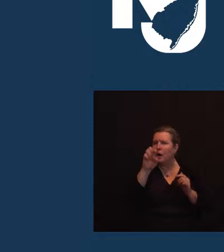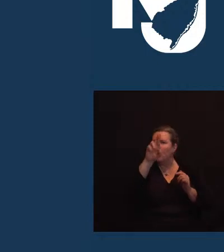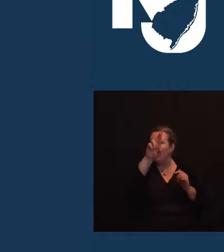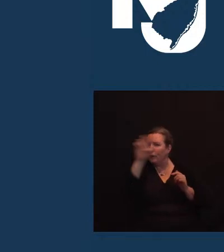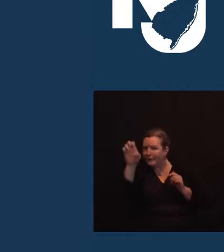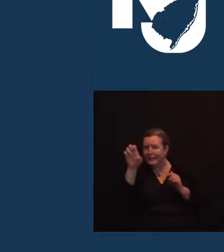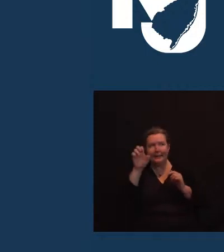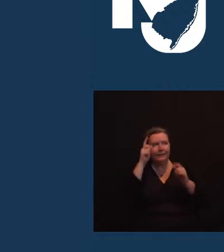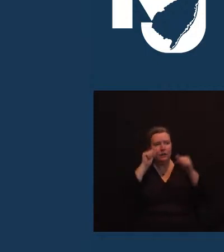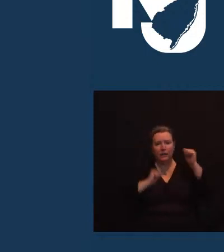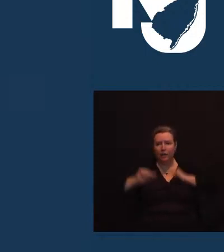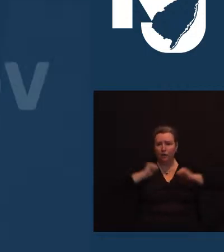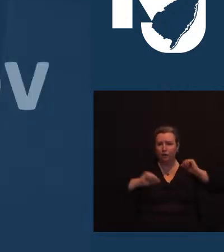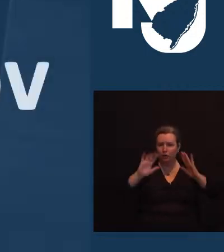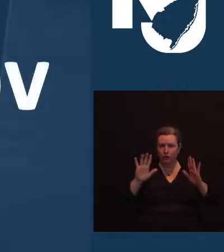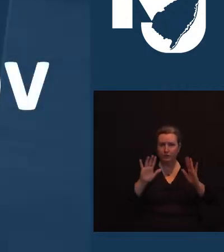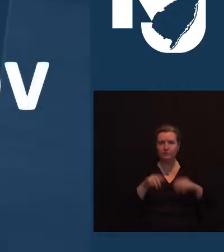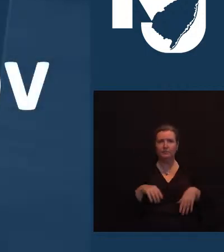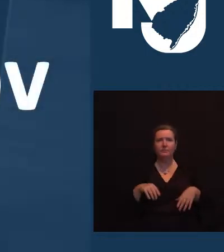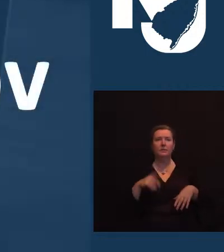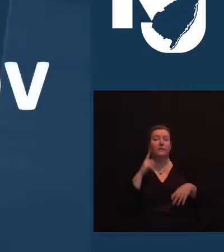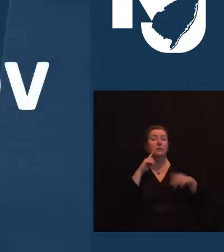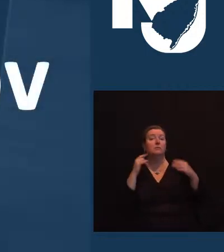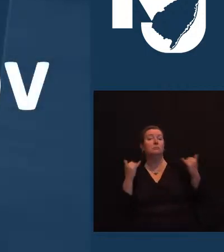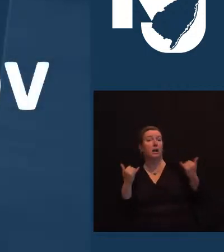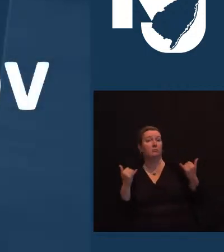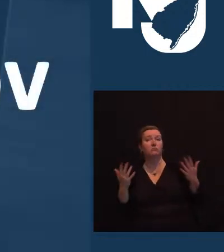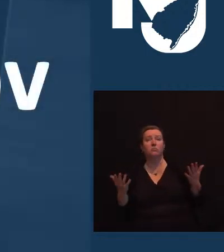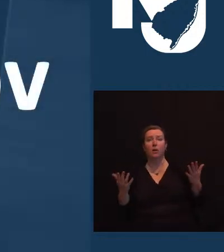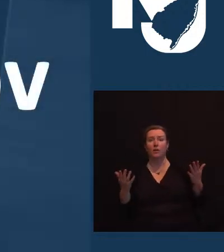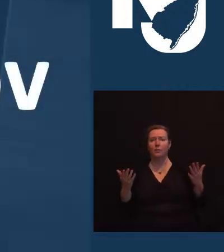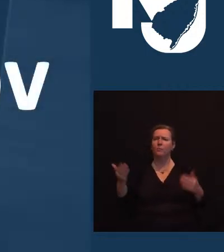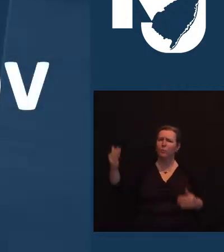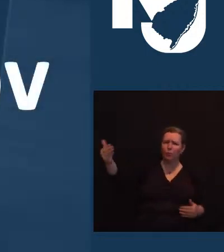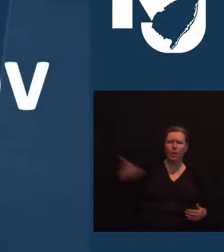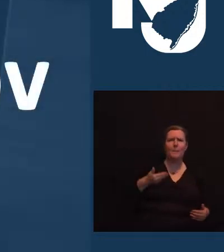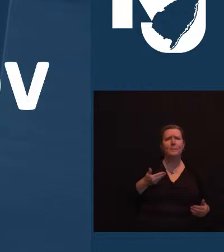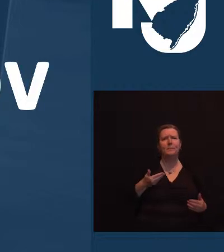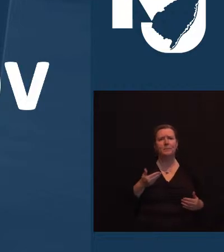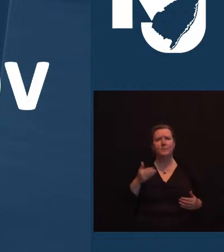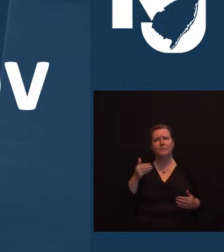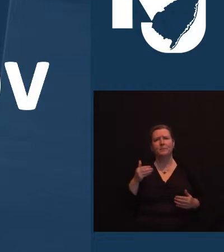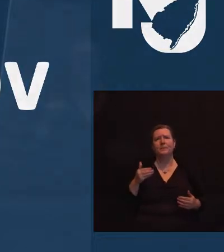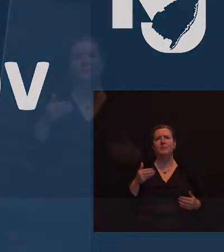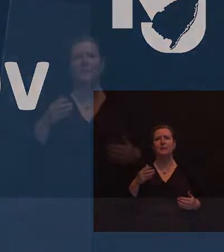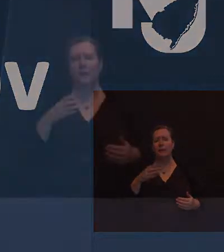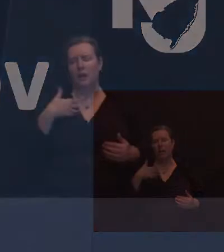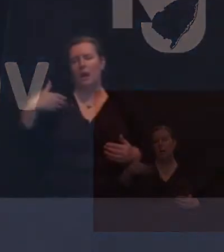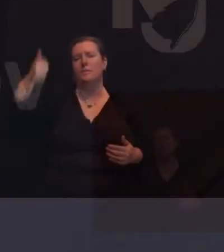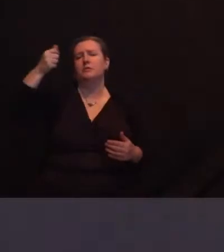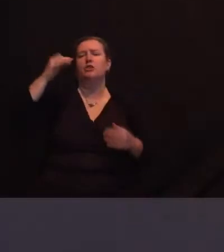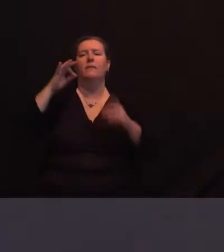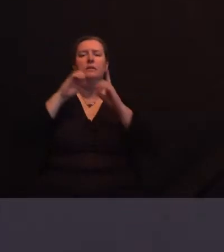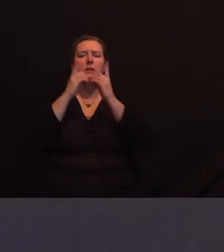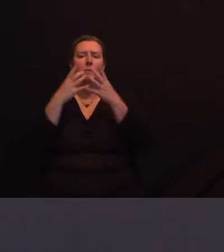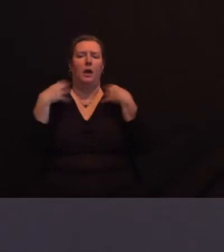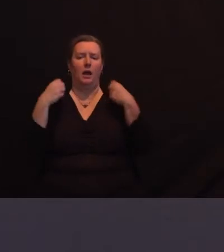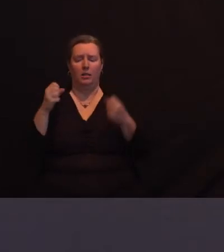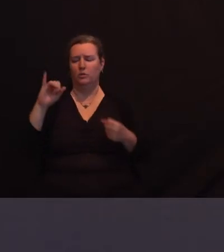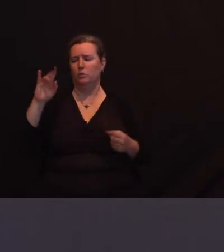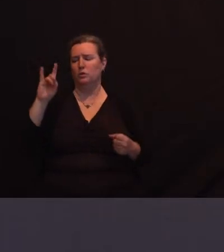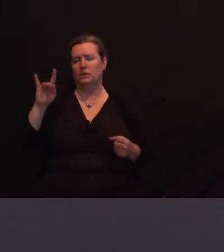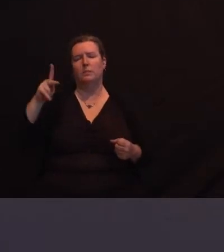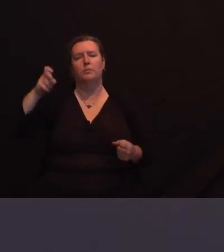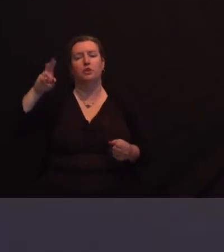rhinotheater.com. That's all I've got for this Monday. With that, please help me welcome the woman who needs no introduction, the Commissioner of the Department of Health, Judy